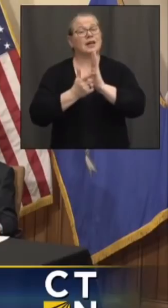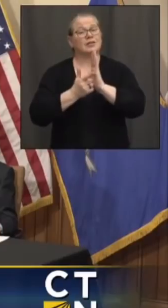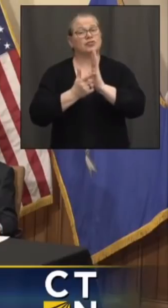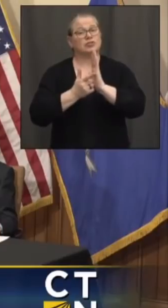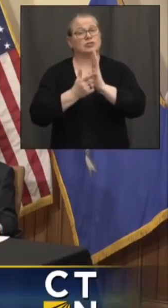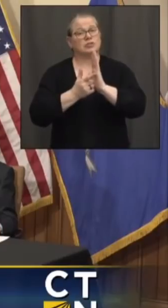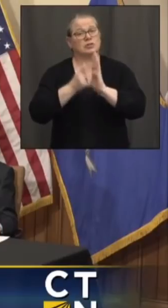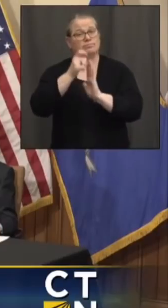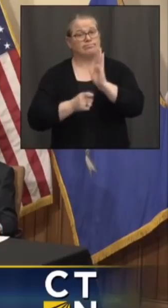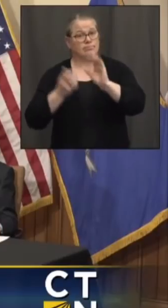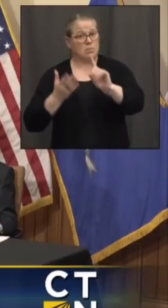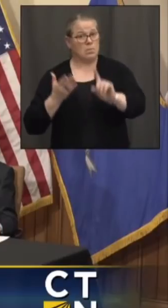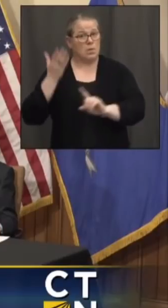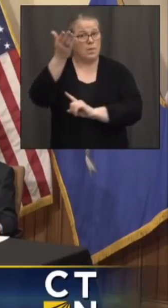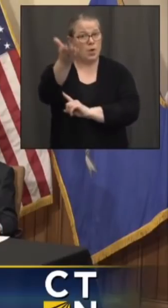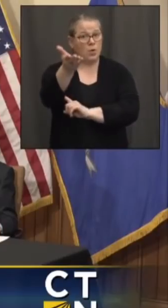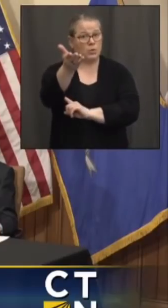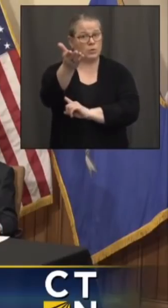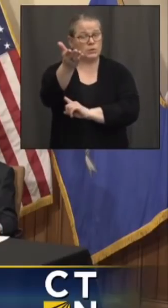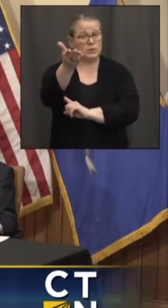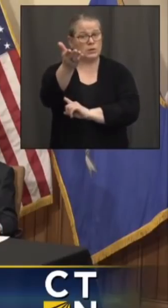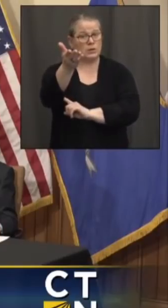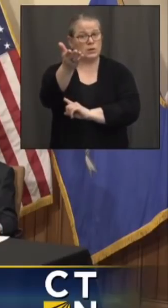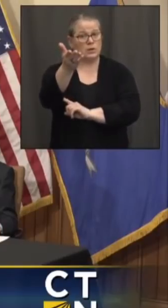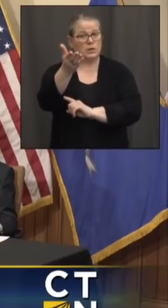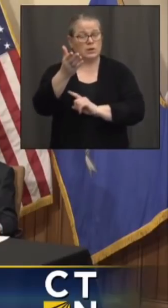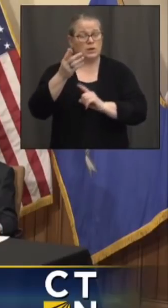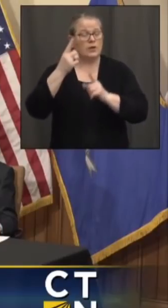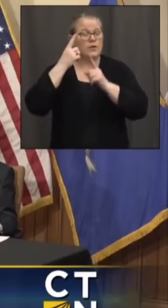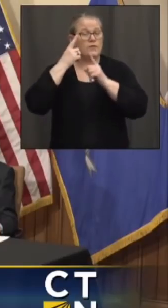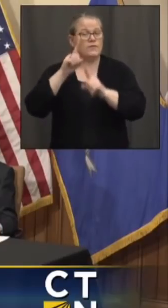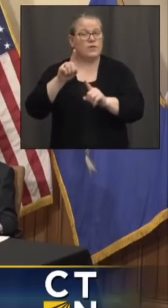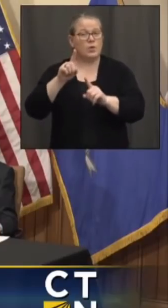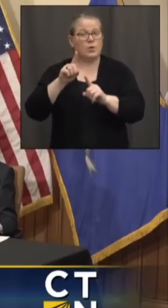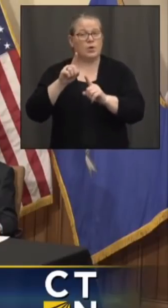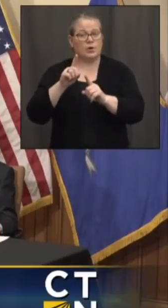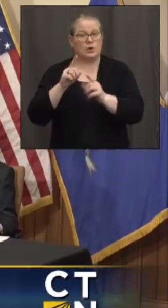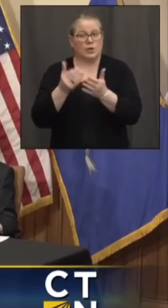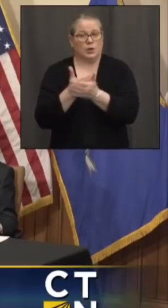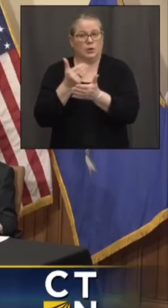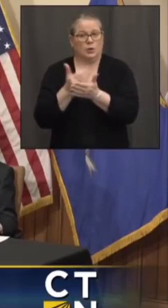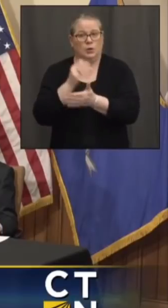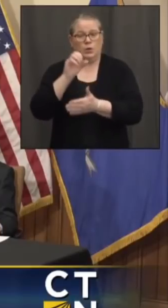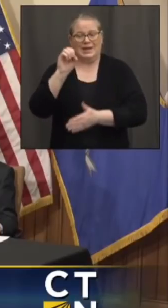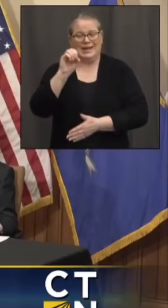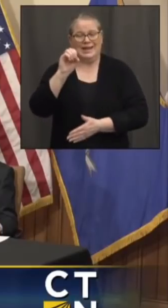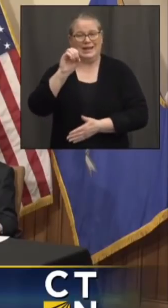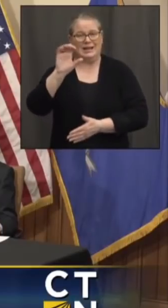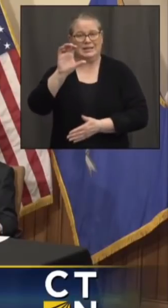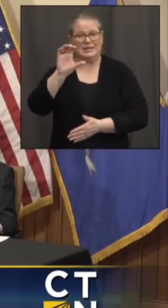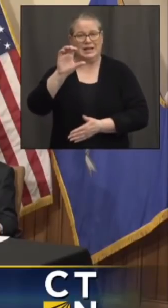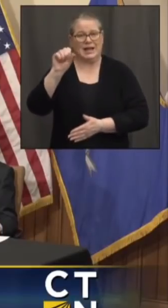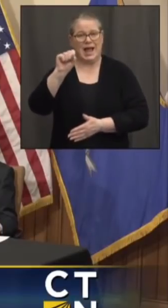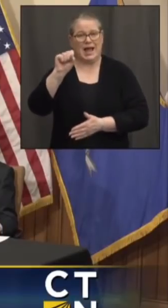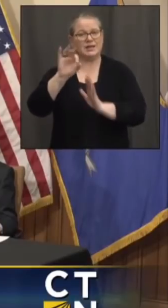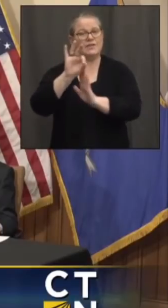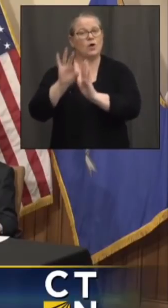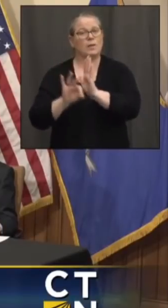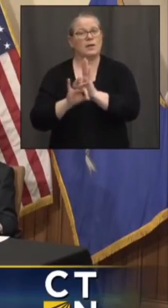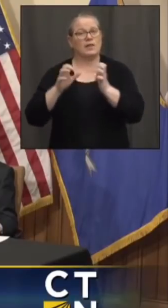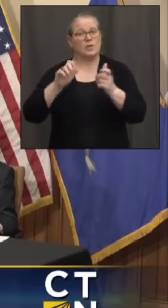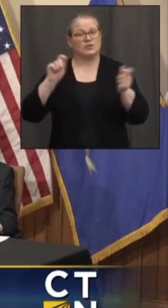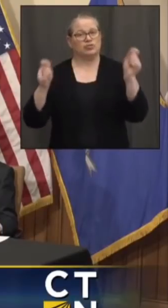the transition to the latest ECS formula. Basically, they don't want to wait